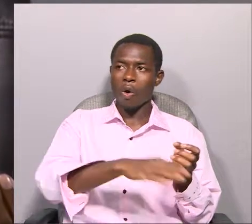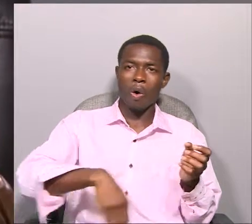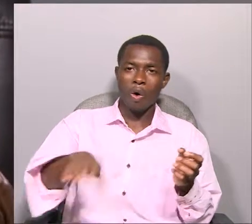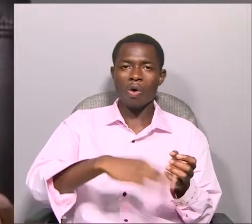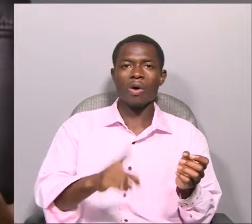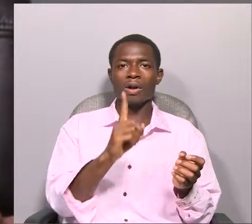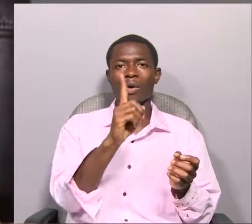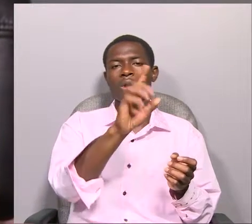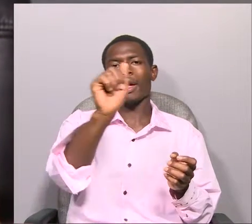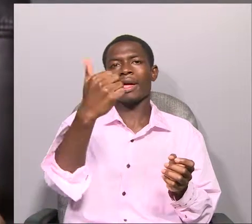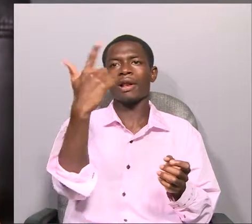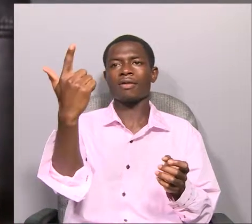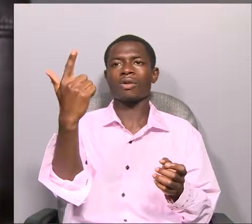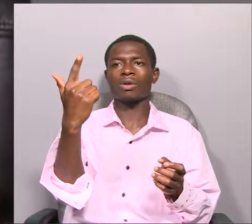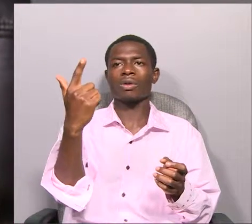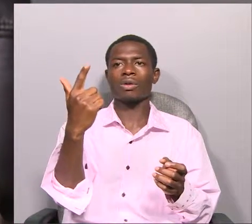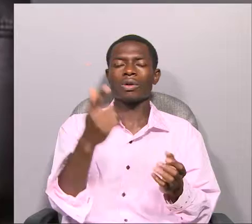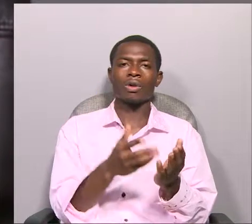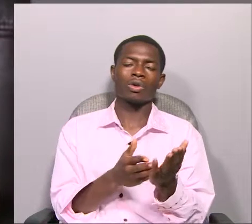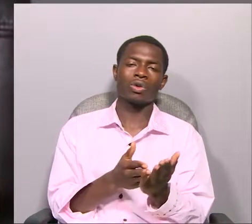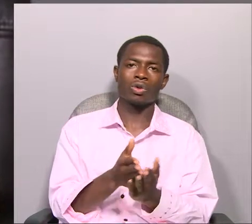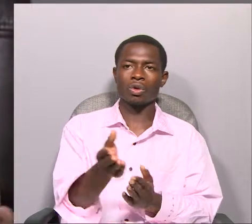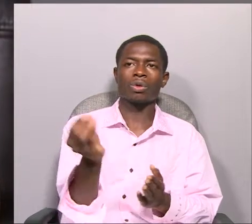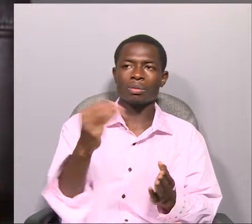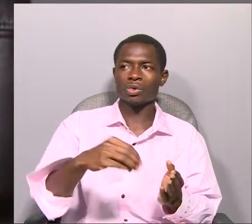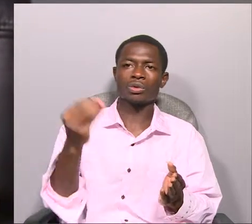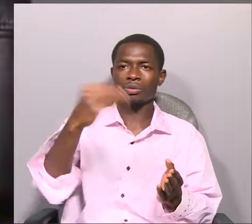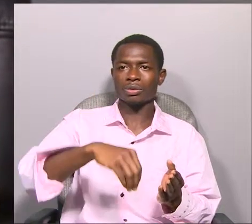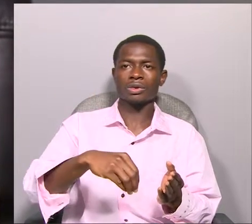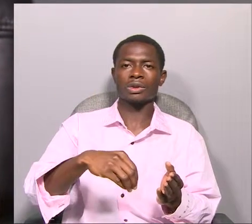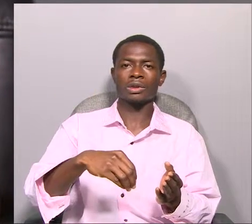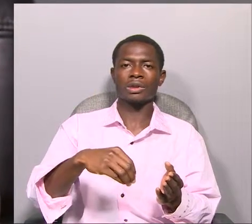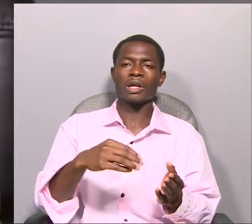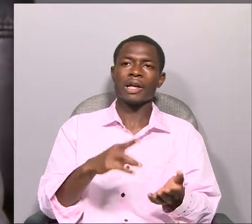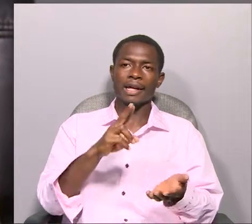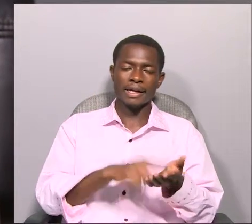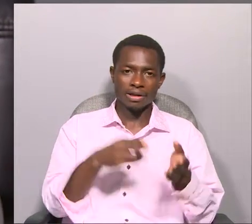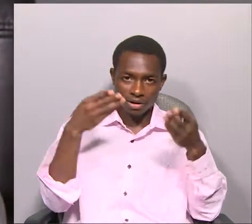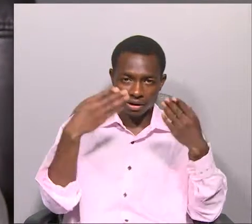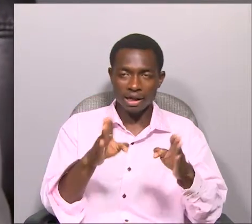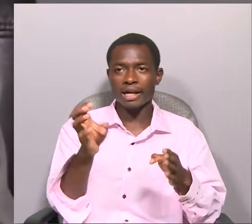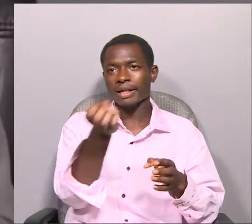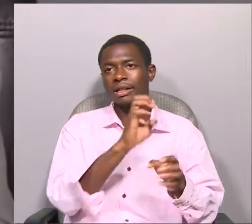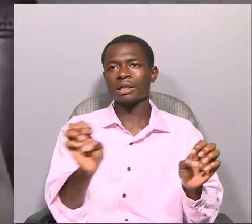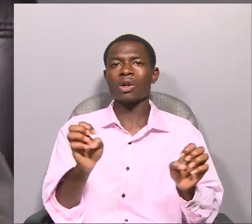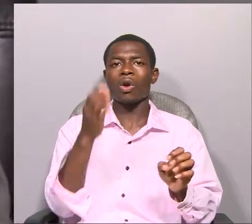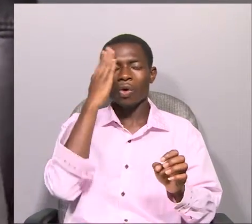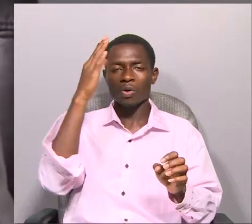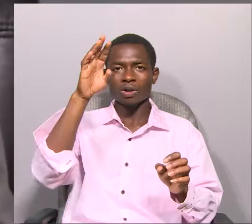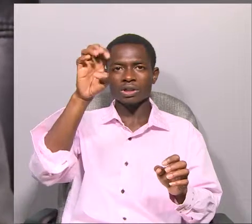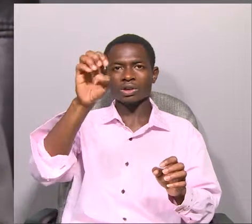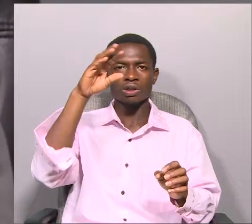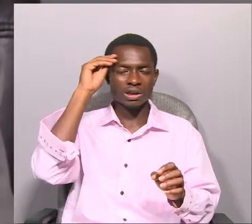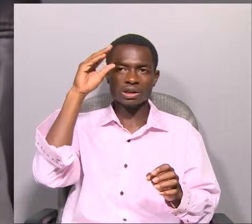all the A-level throughputs that comes every year. And you end up with students who have